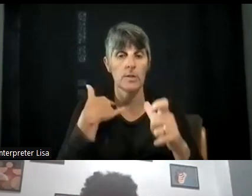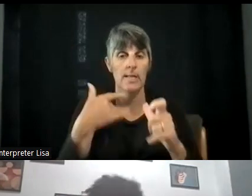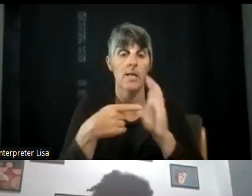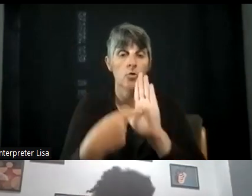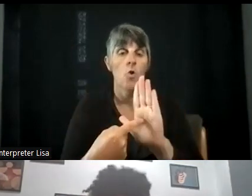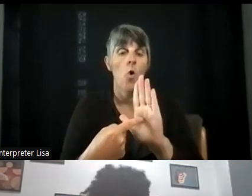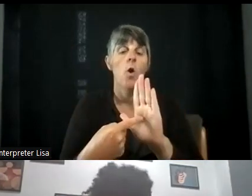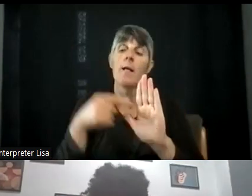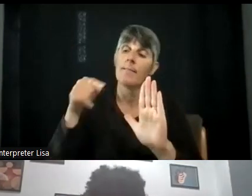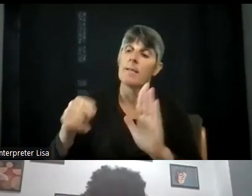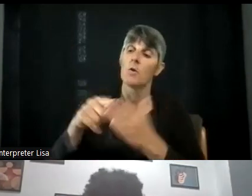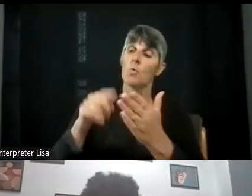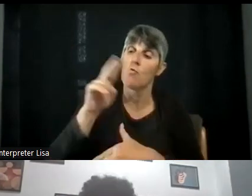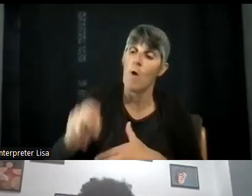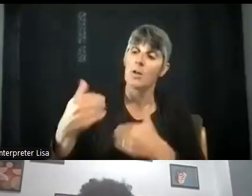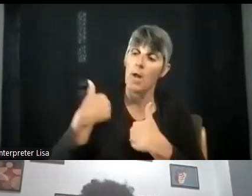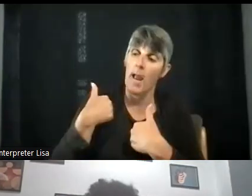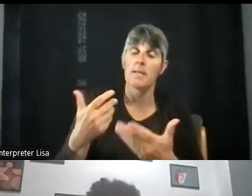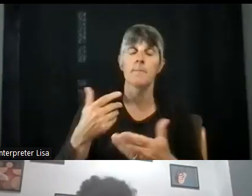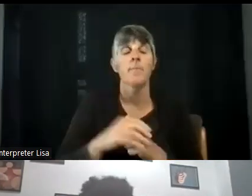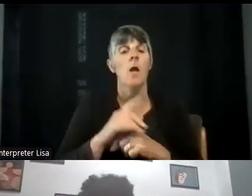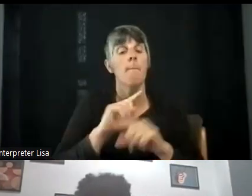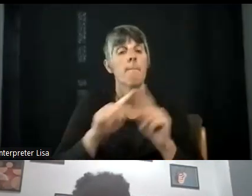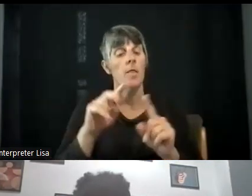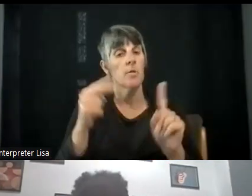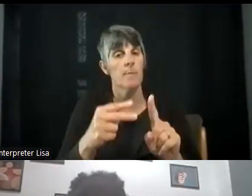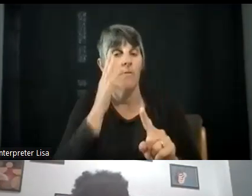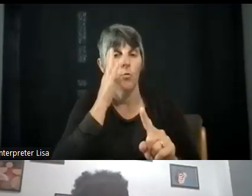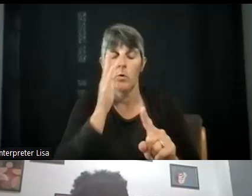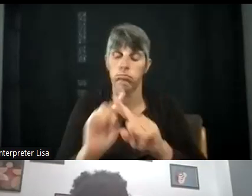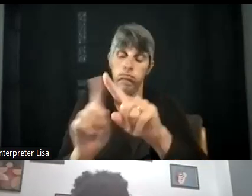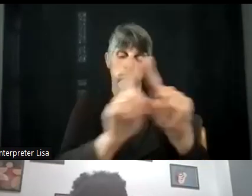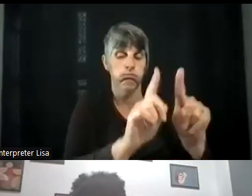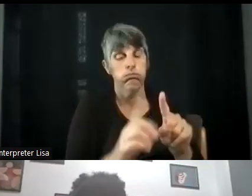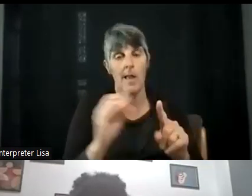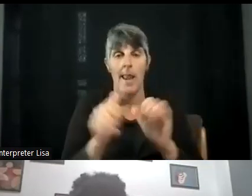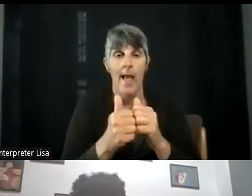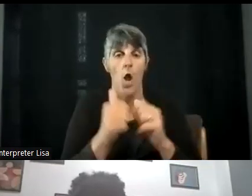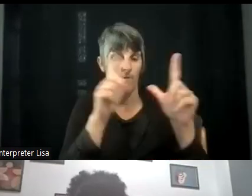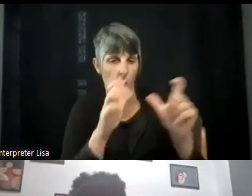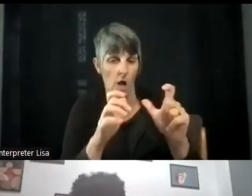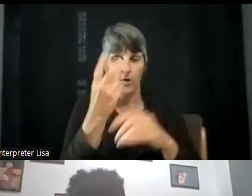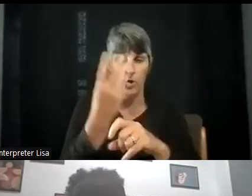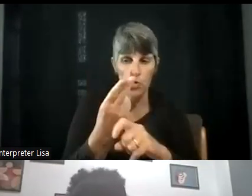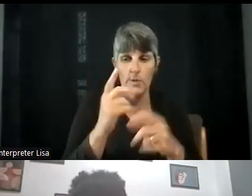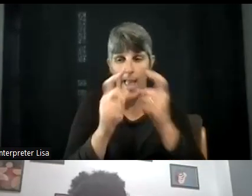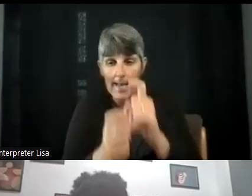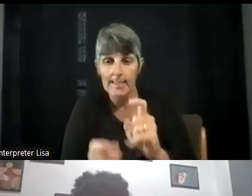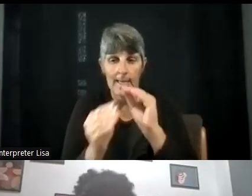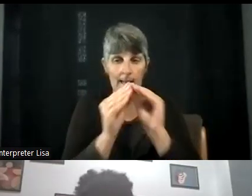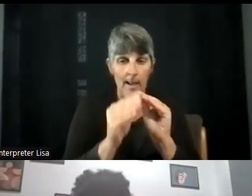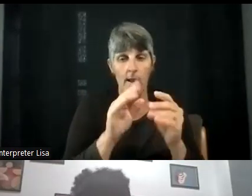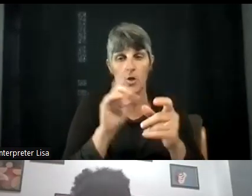from, this is what Rochester has, but the perspective is going to be completely different. And the way that photographers use editing and effects